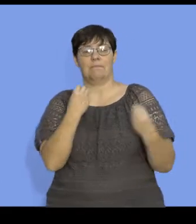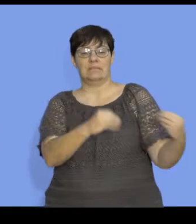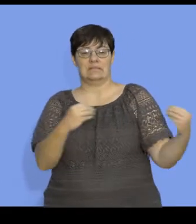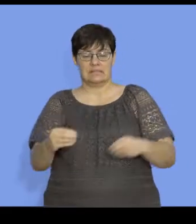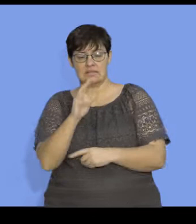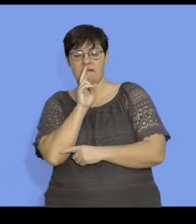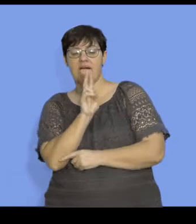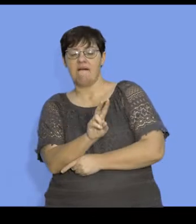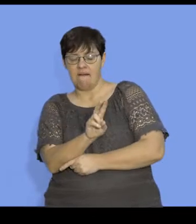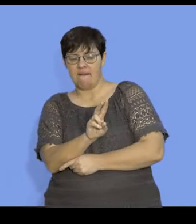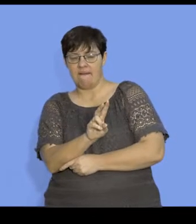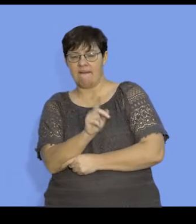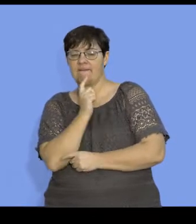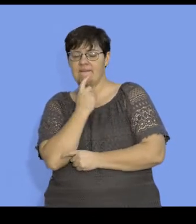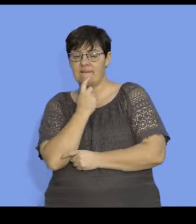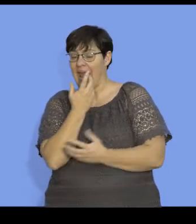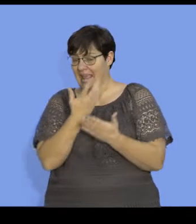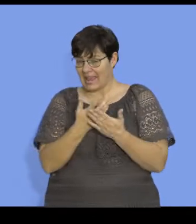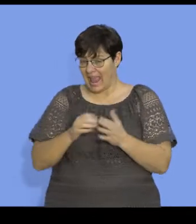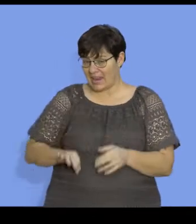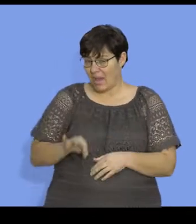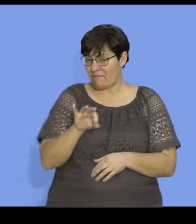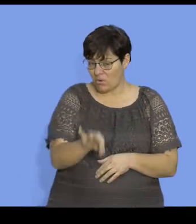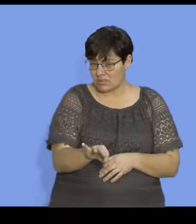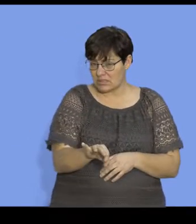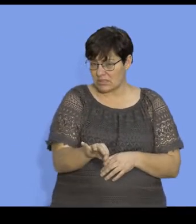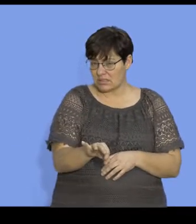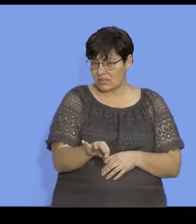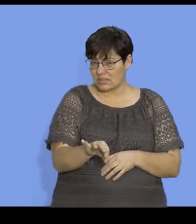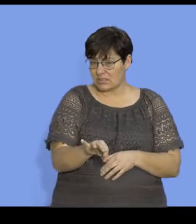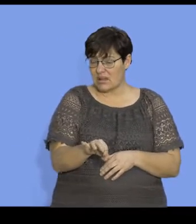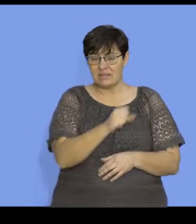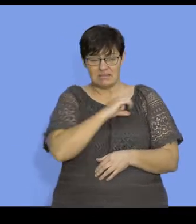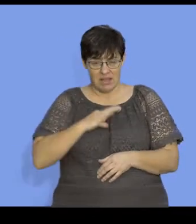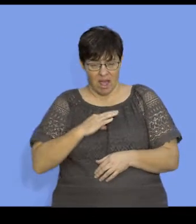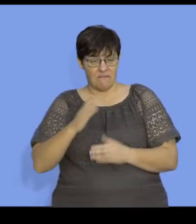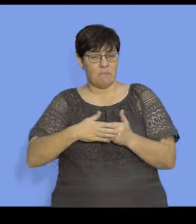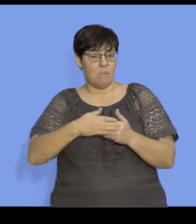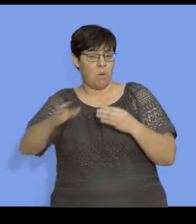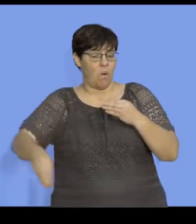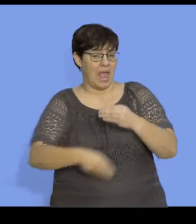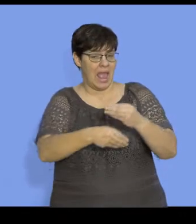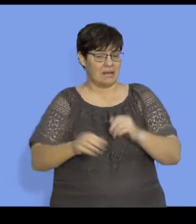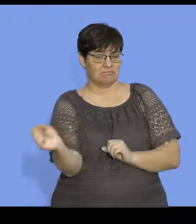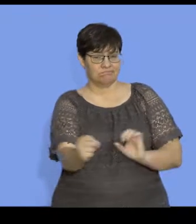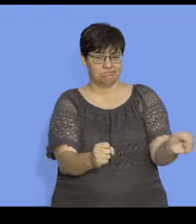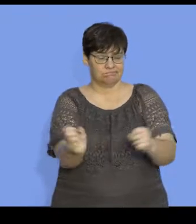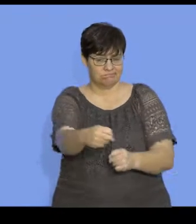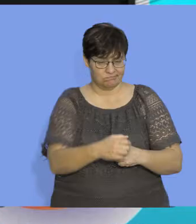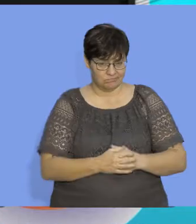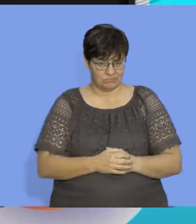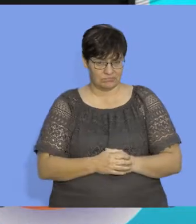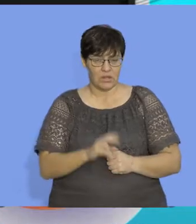and see whether we can afford to hire additional staff. That means looking at our